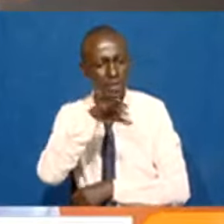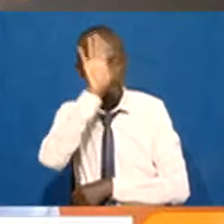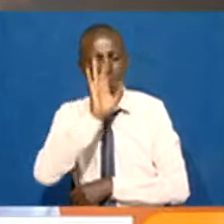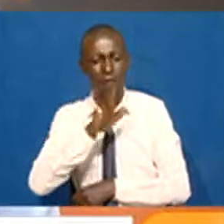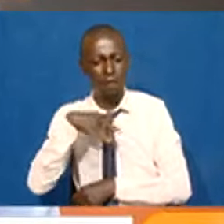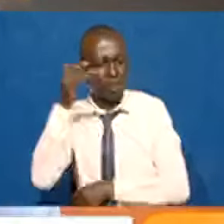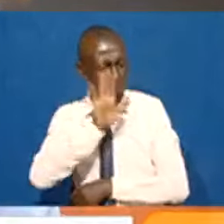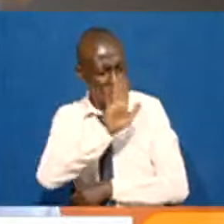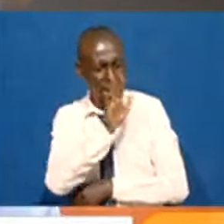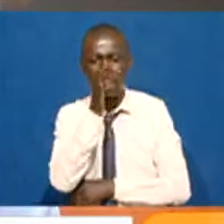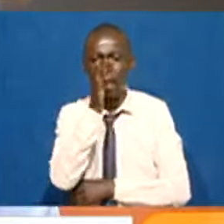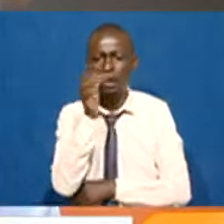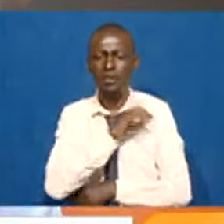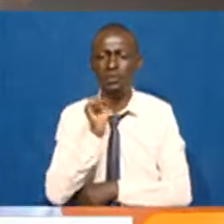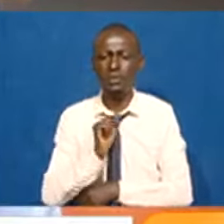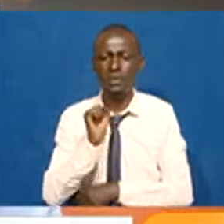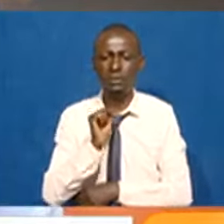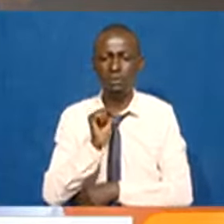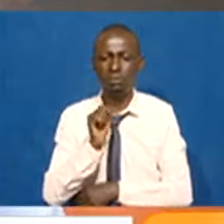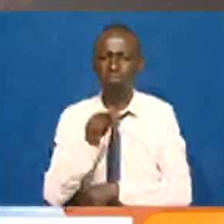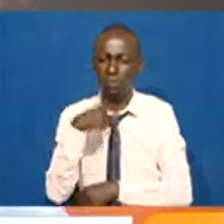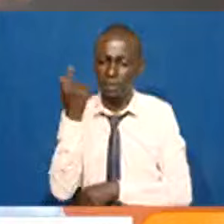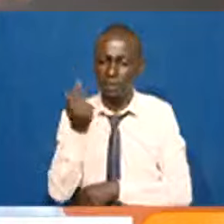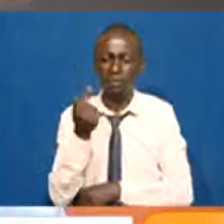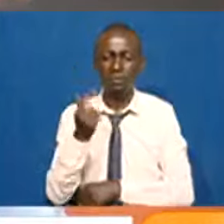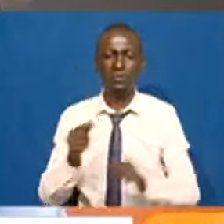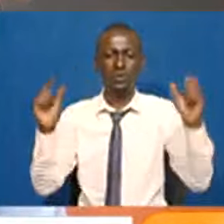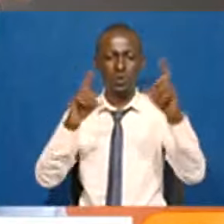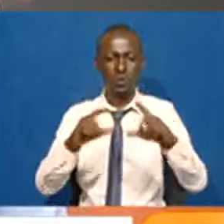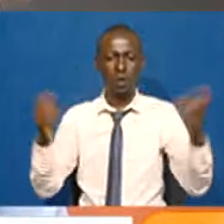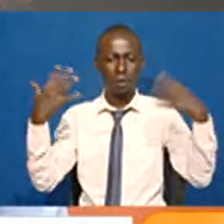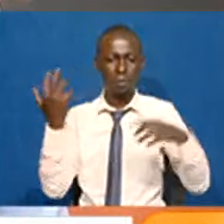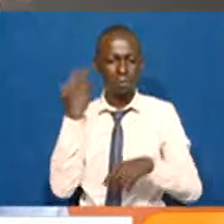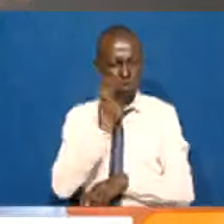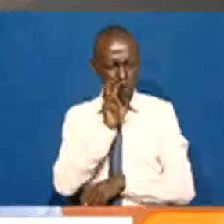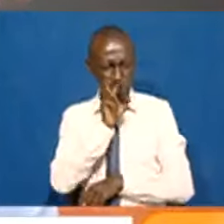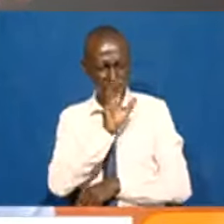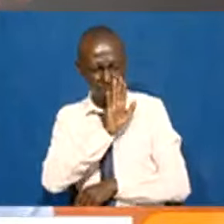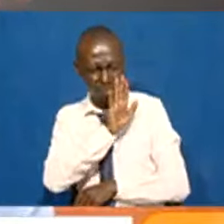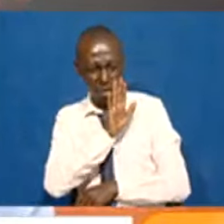cheated. And I told myself, because I saw people were very much